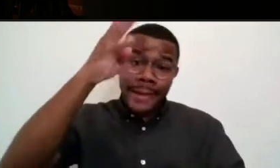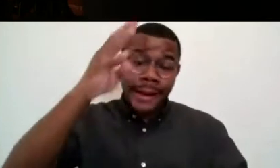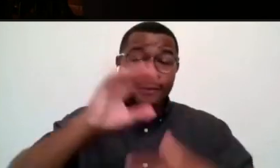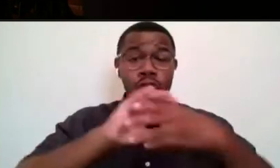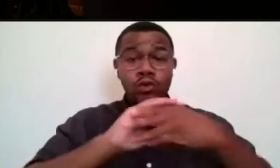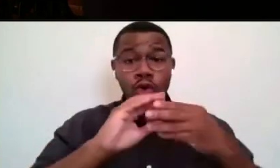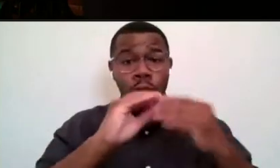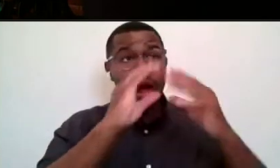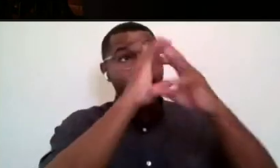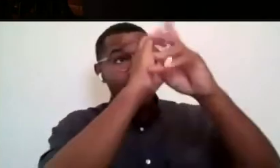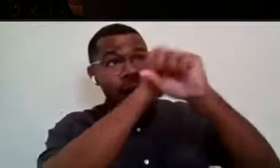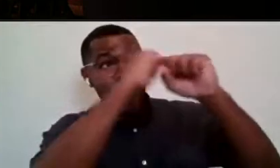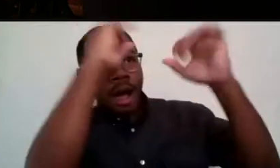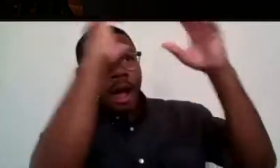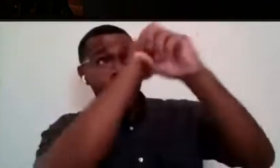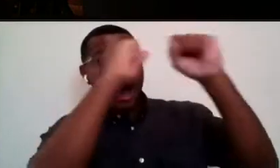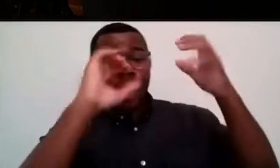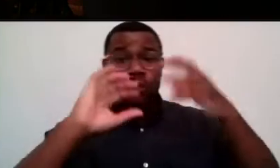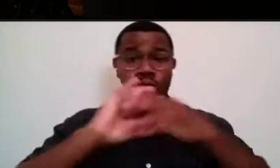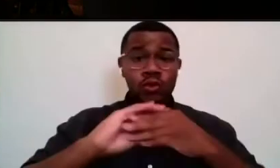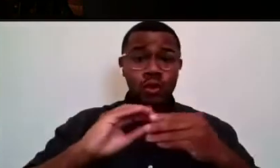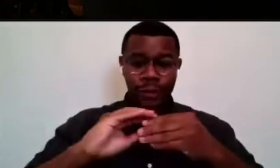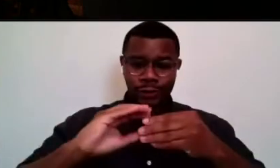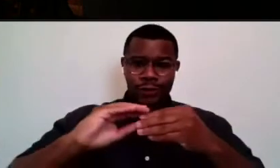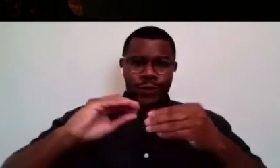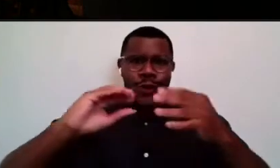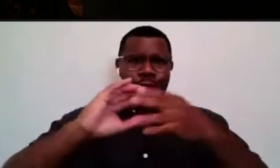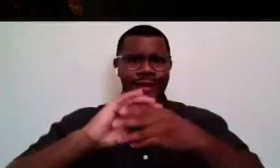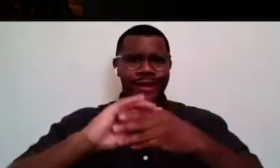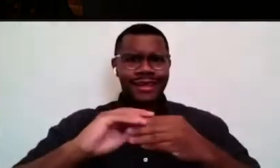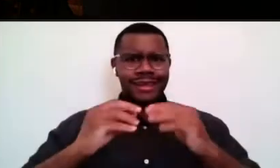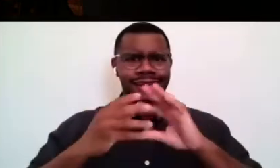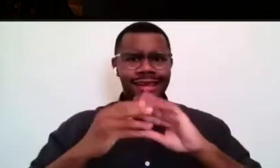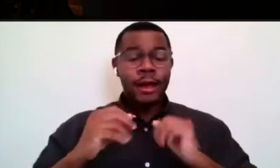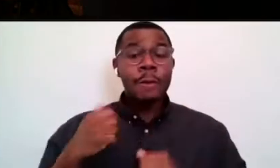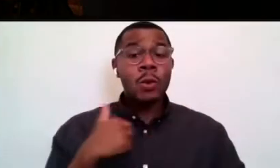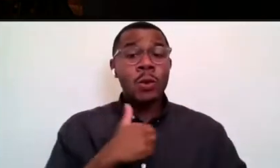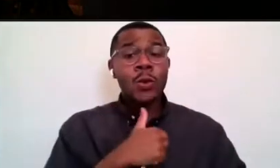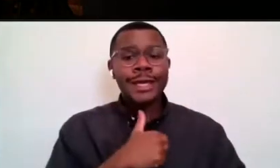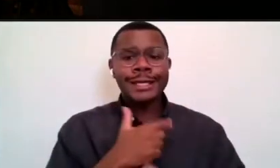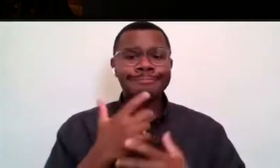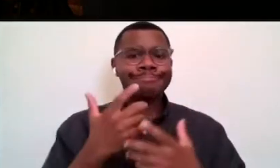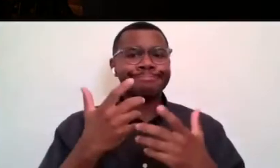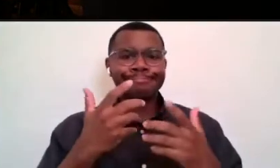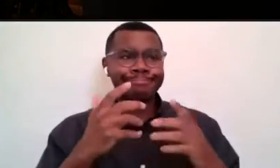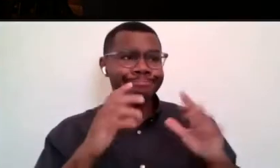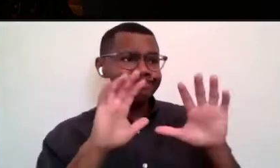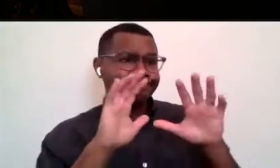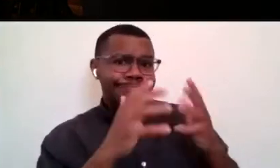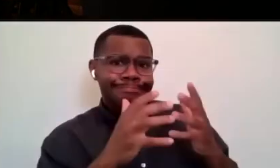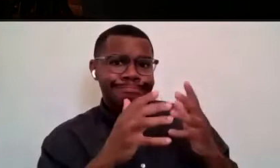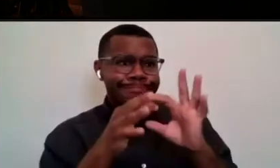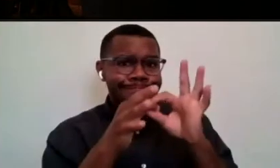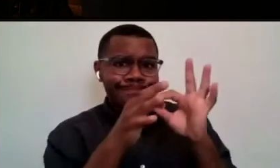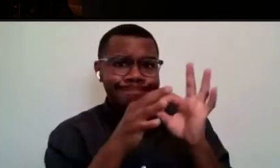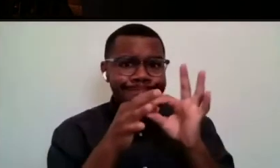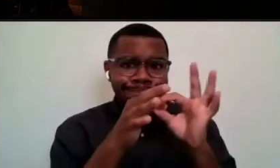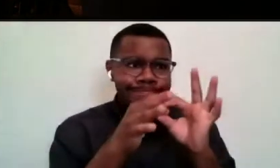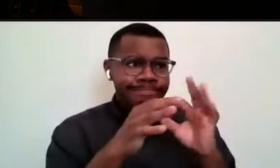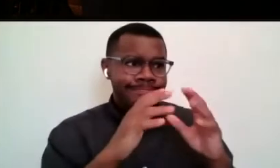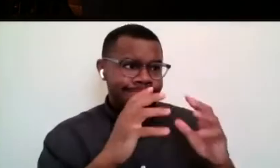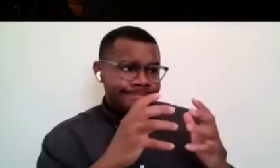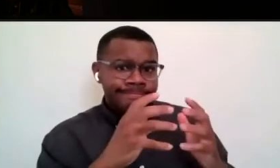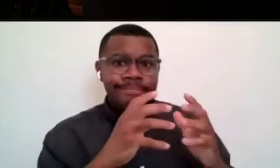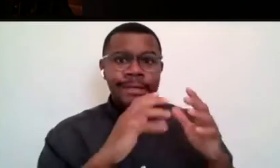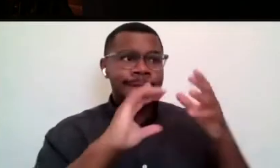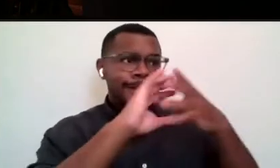the theater, we create circles at events, and here we are, and we're telling stories right now.